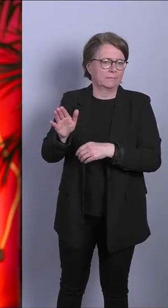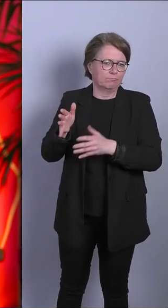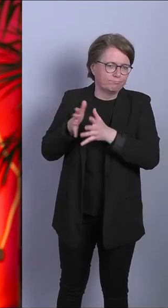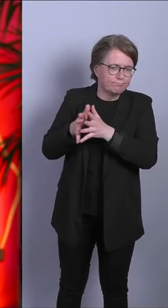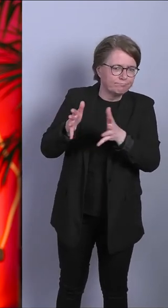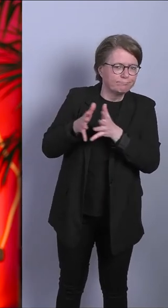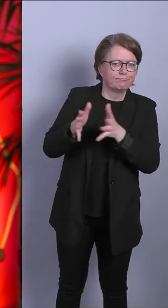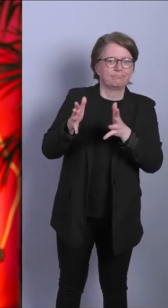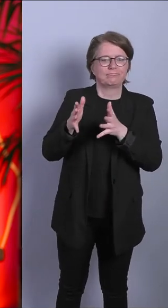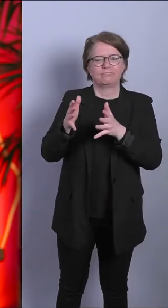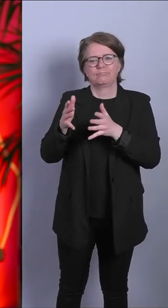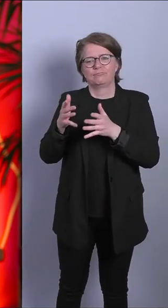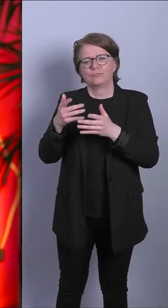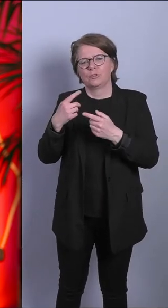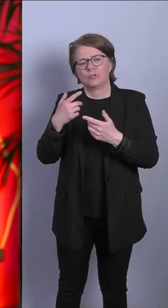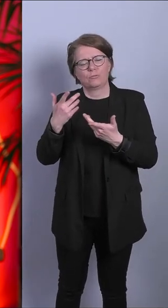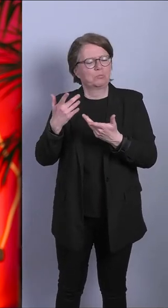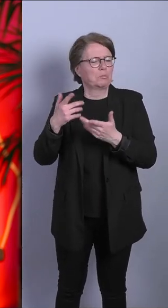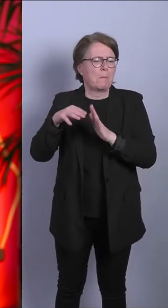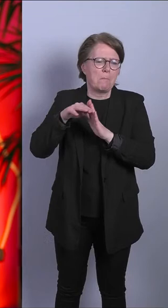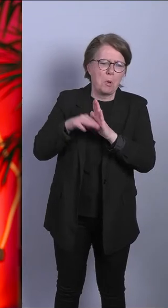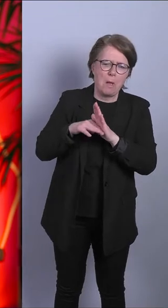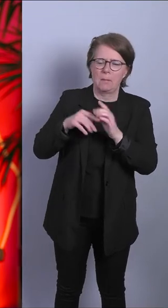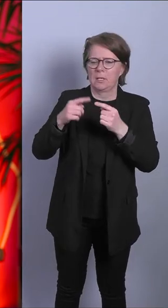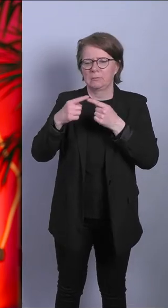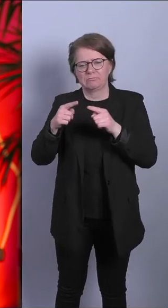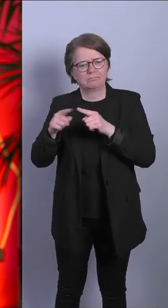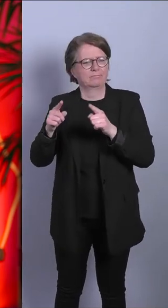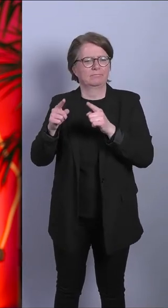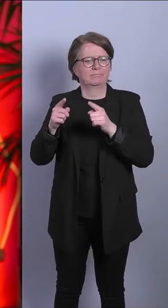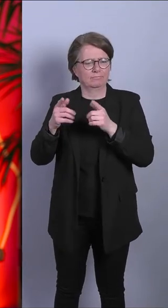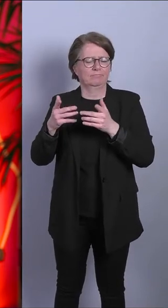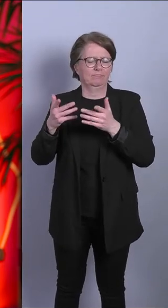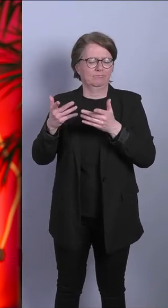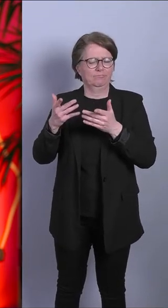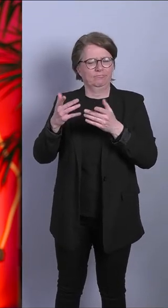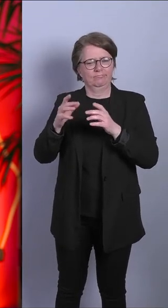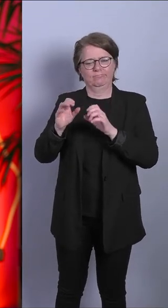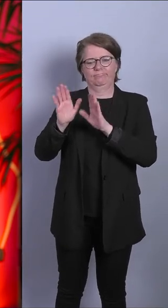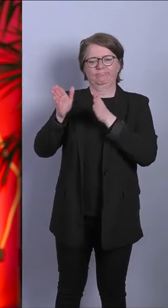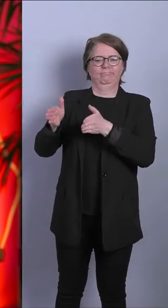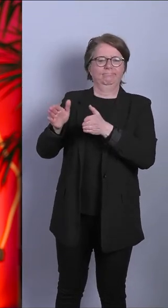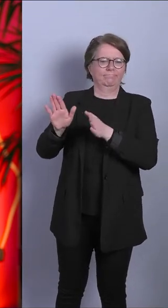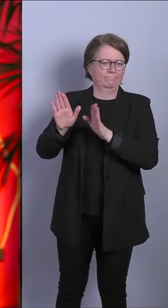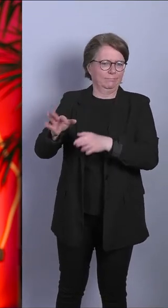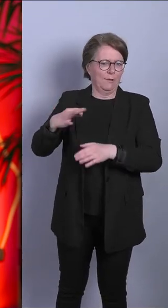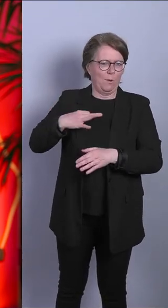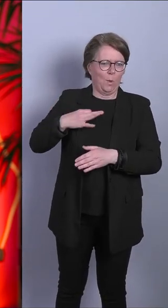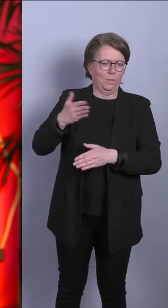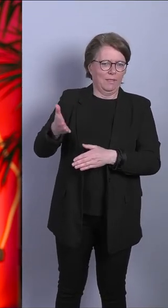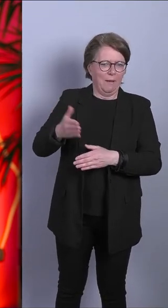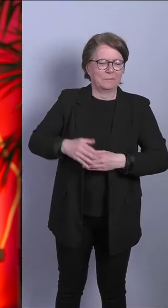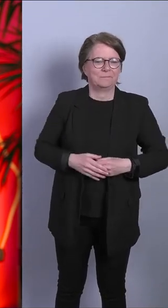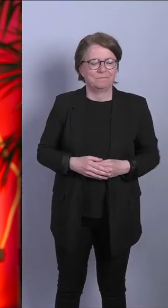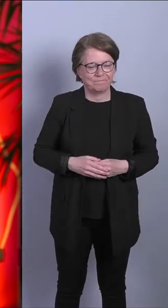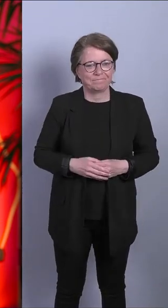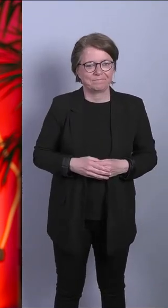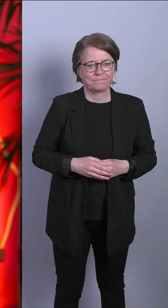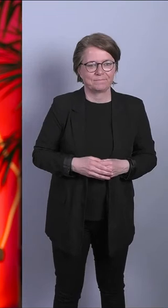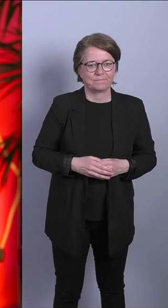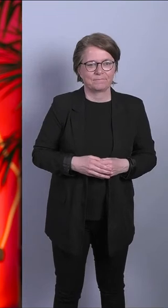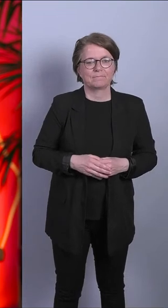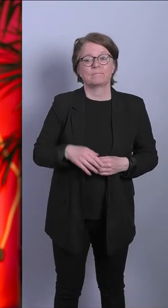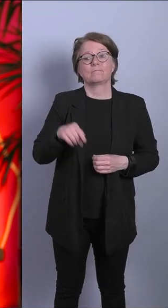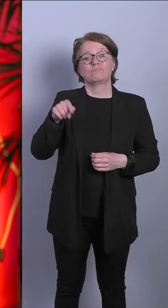anderen Volunteers austauschen könnt, andere Volunteers kennenlernen könnt und vor allen Dingen auch dem Volunteer-Team Fragen stellen könnt. Ja, dann